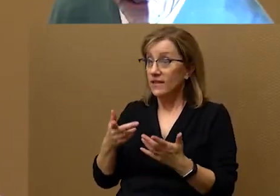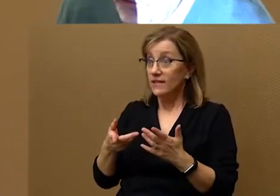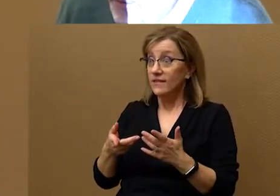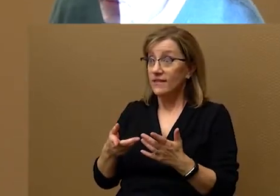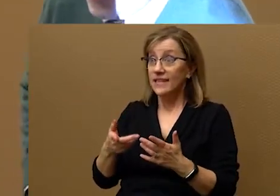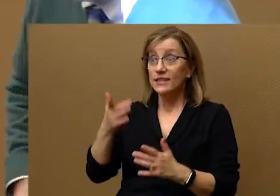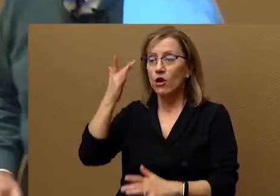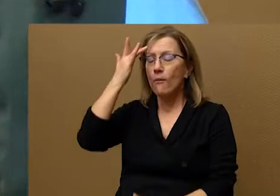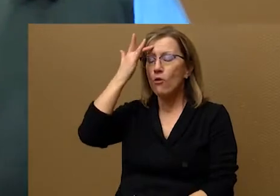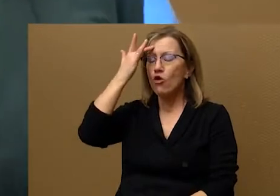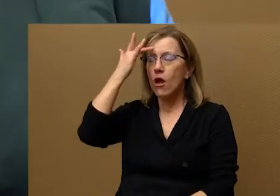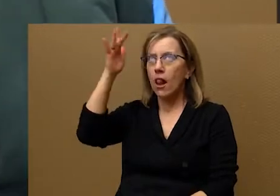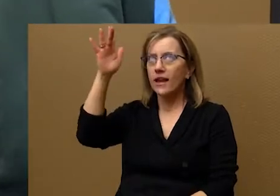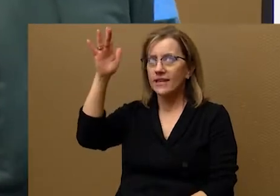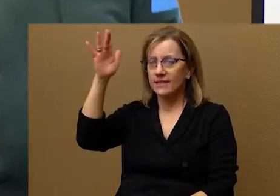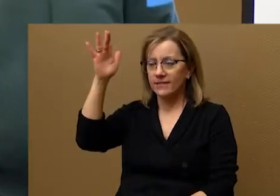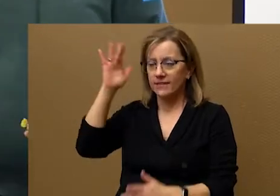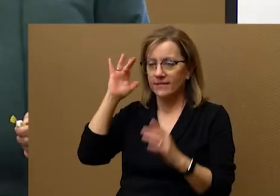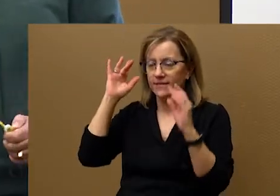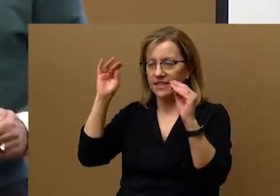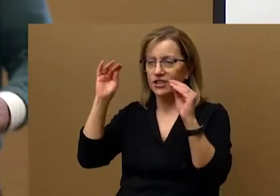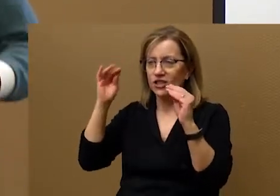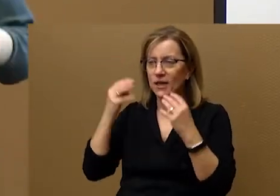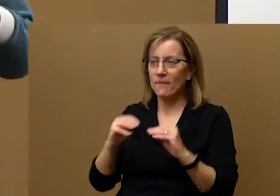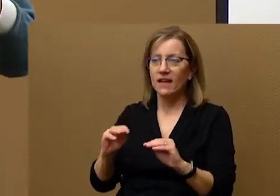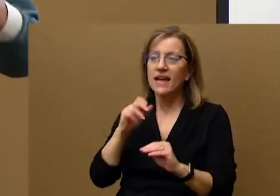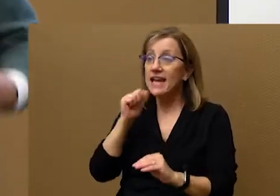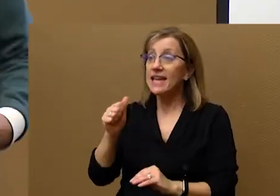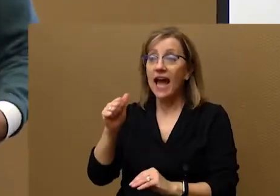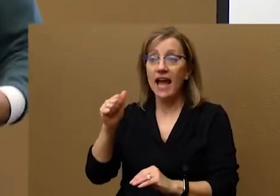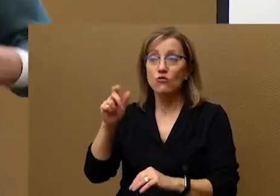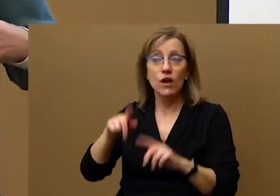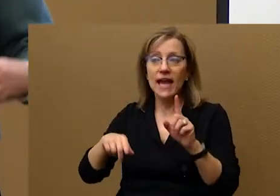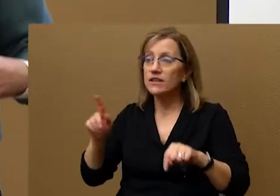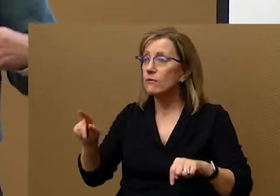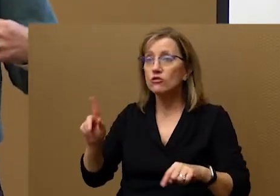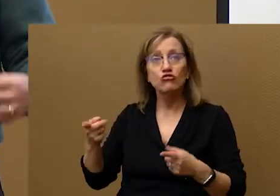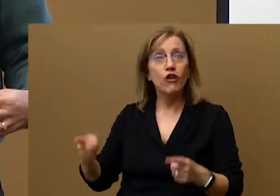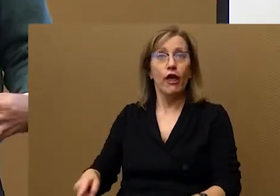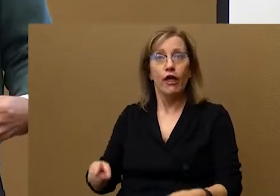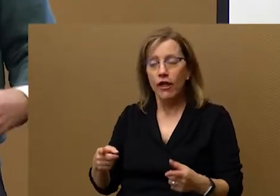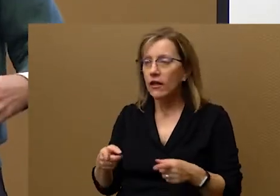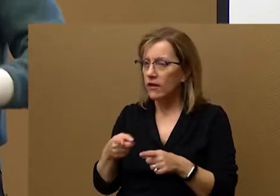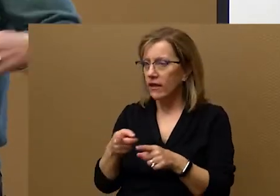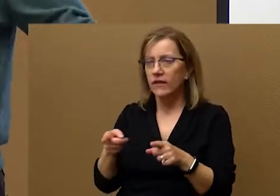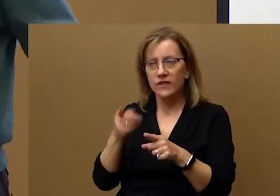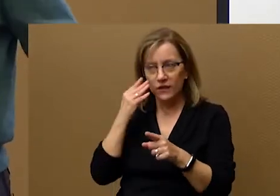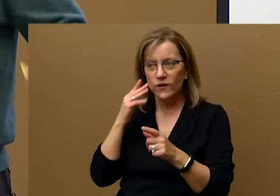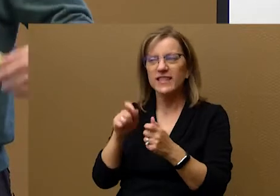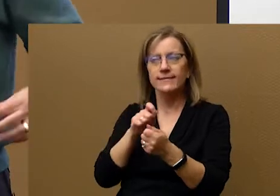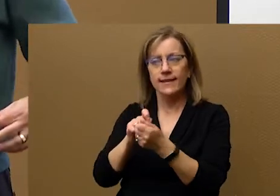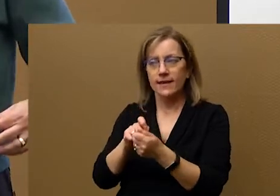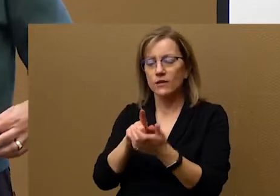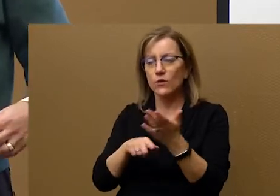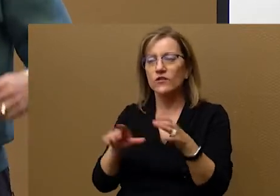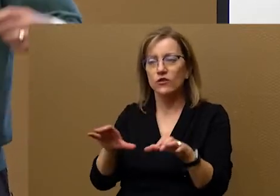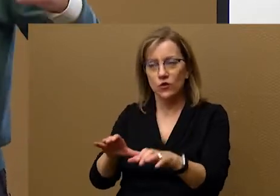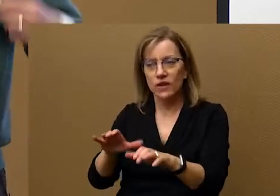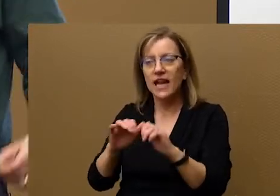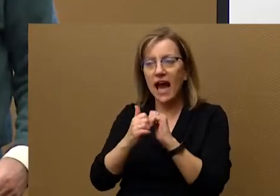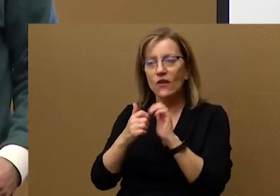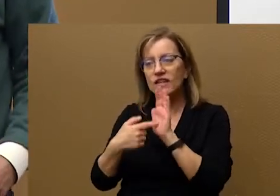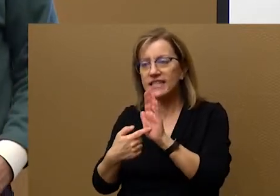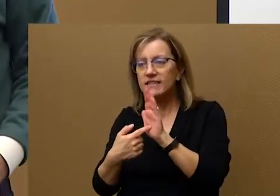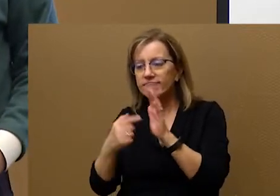What is the teaching method that is being illustrated? It is a brilliant teaching method. It's not random what they're doing. They